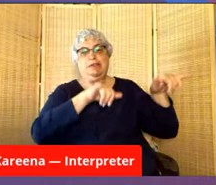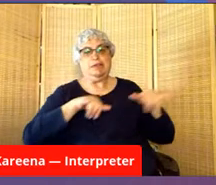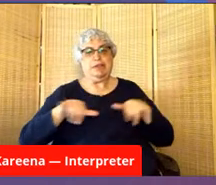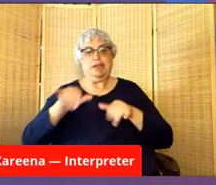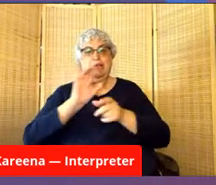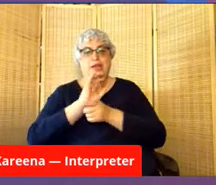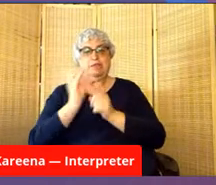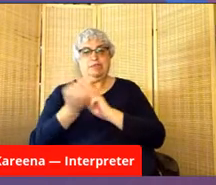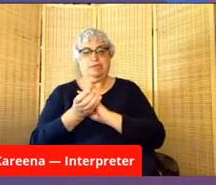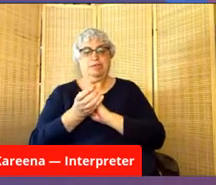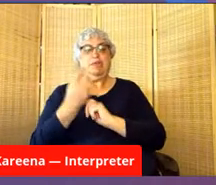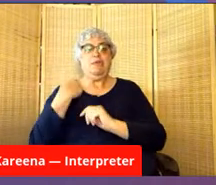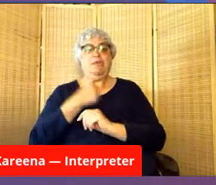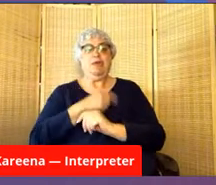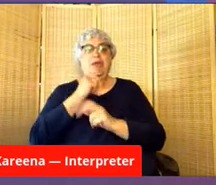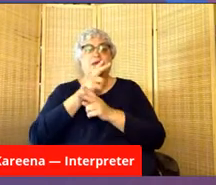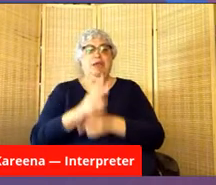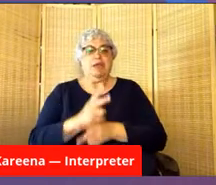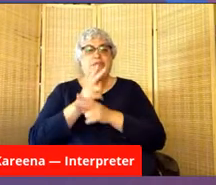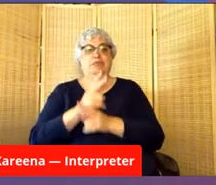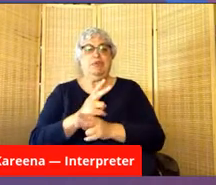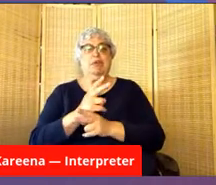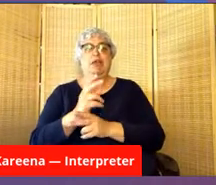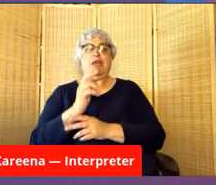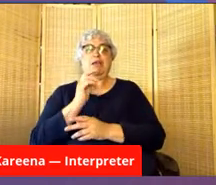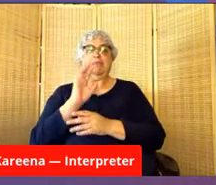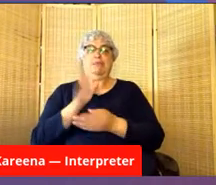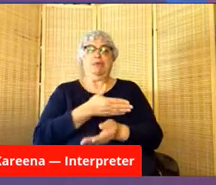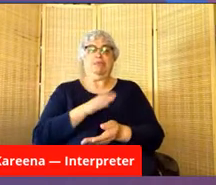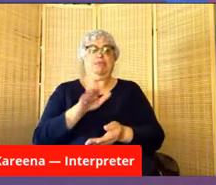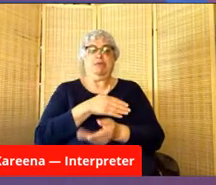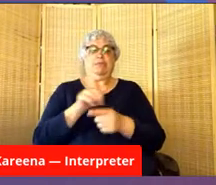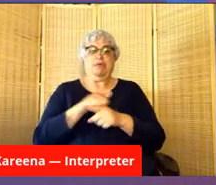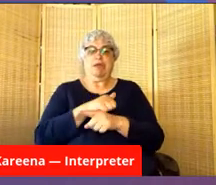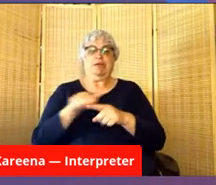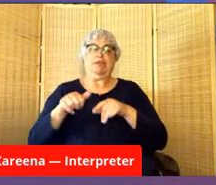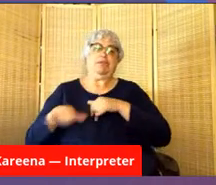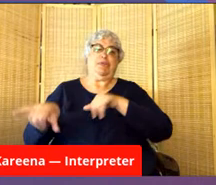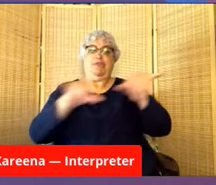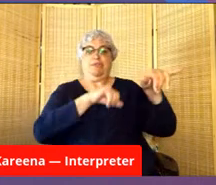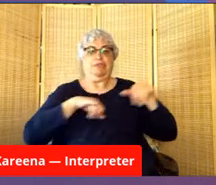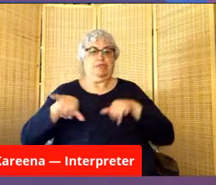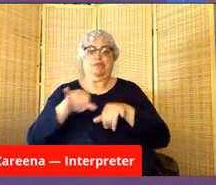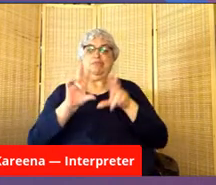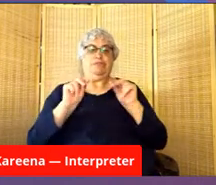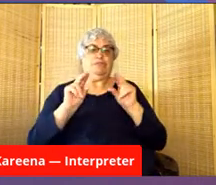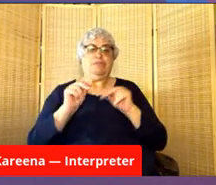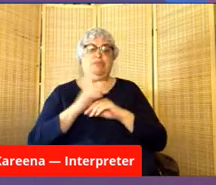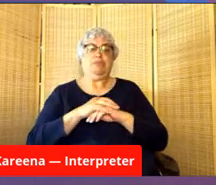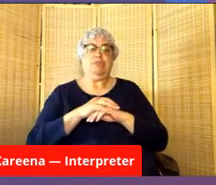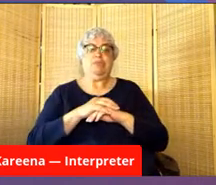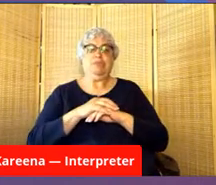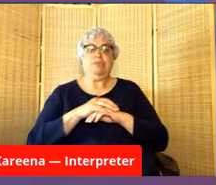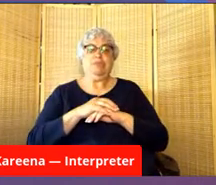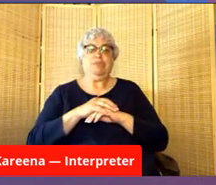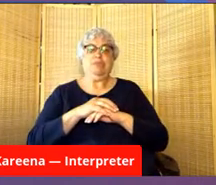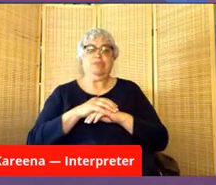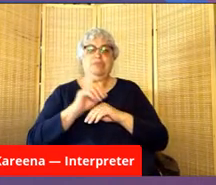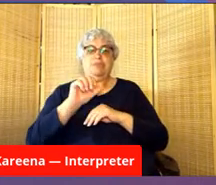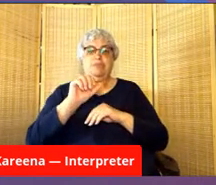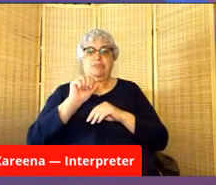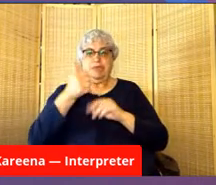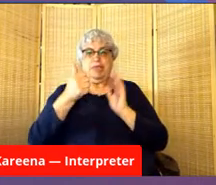cultures, we must always be careful about claiming that a musical practice is universal. Over this span of tens